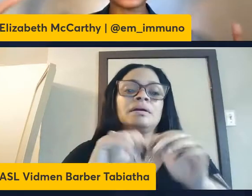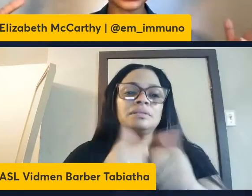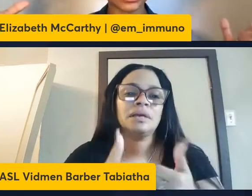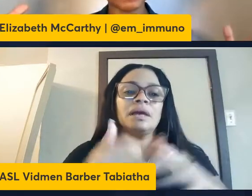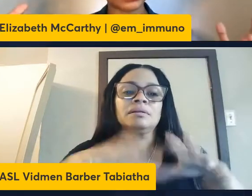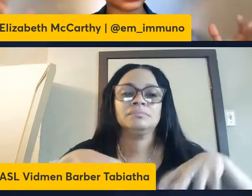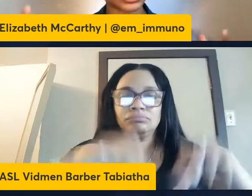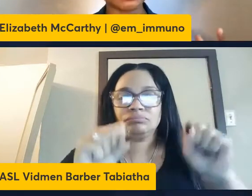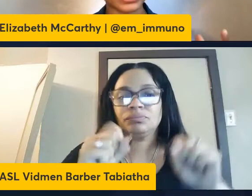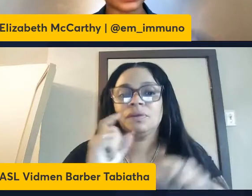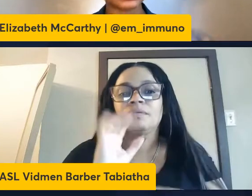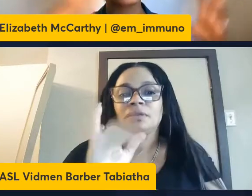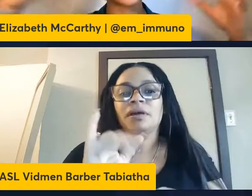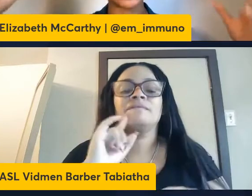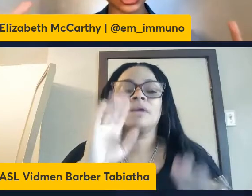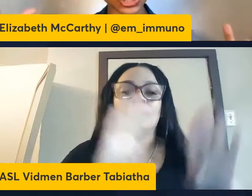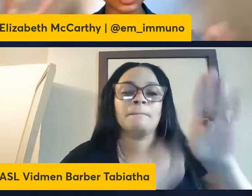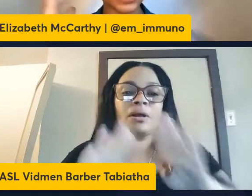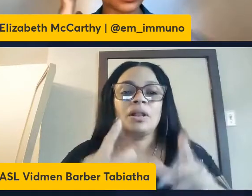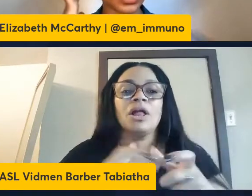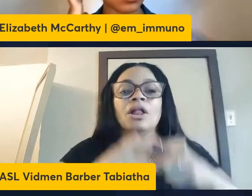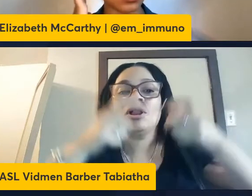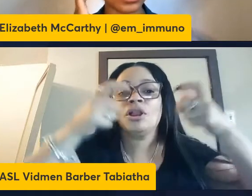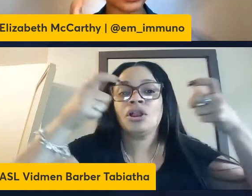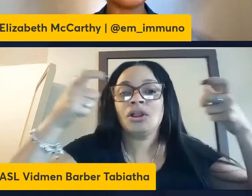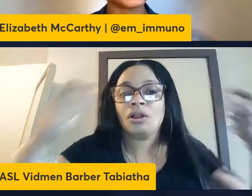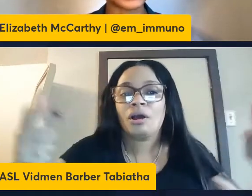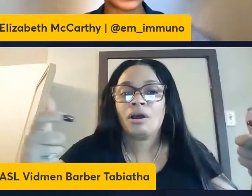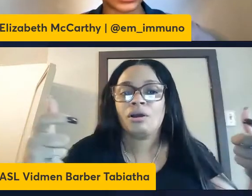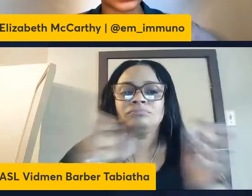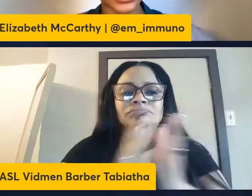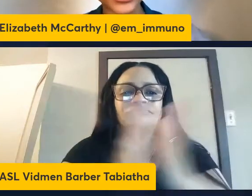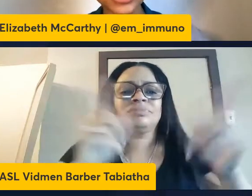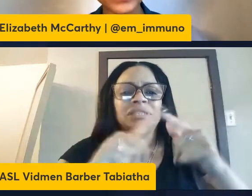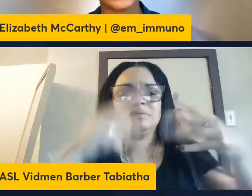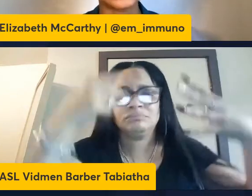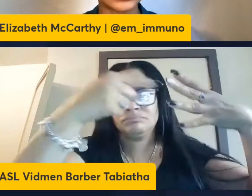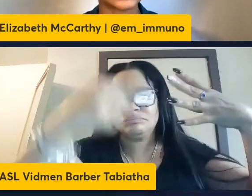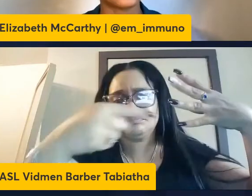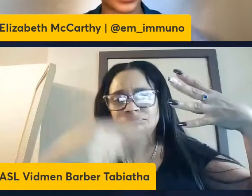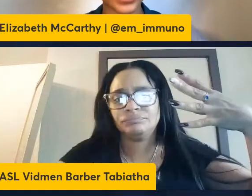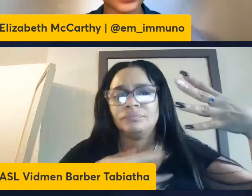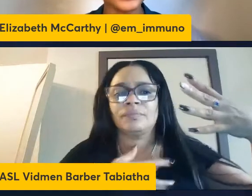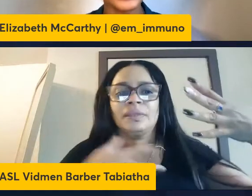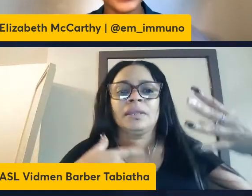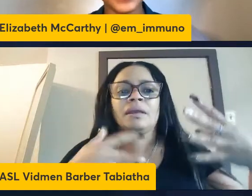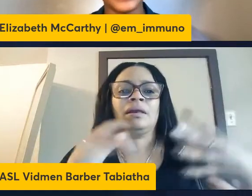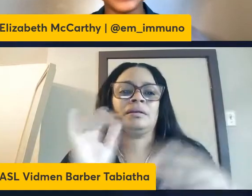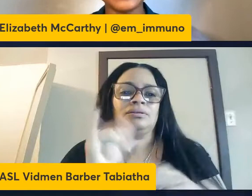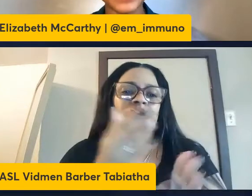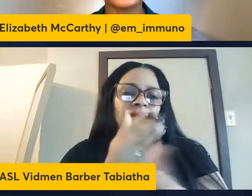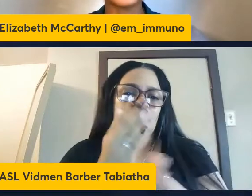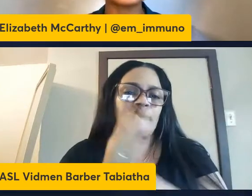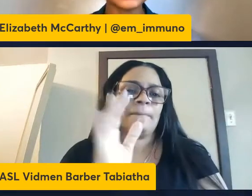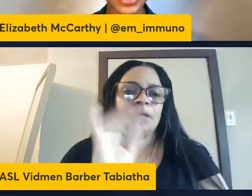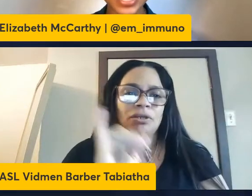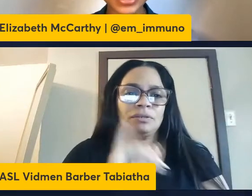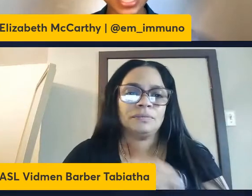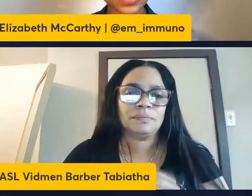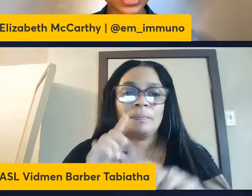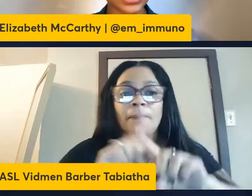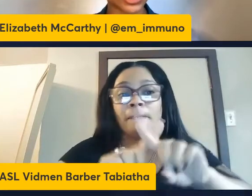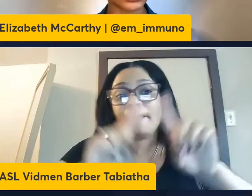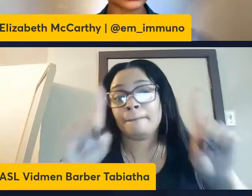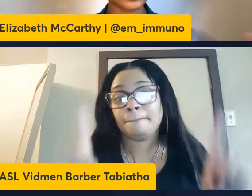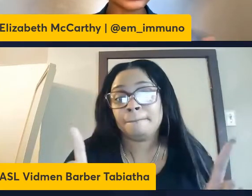maybe then quantitative biology being like a larger term that's really encompassing those other fields as well. And then I would